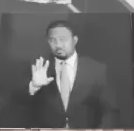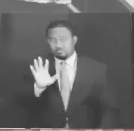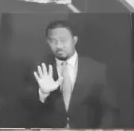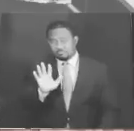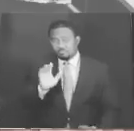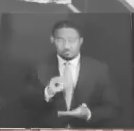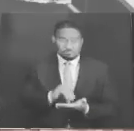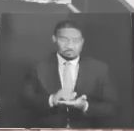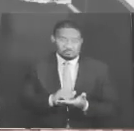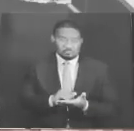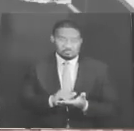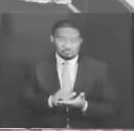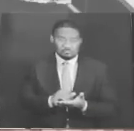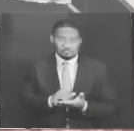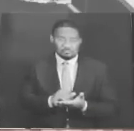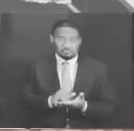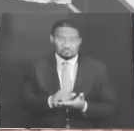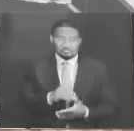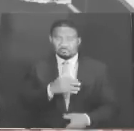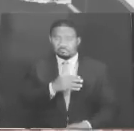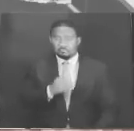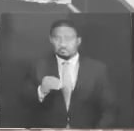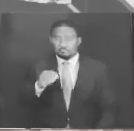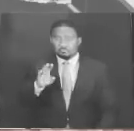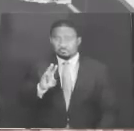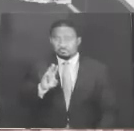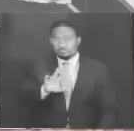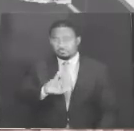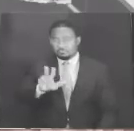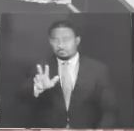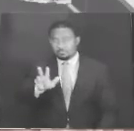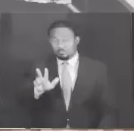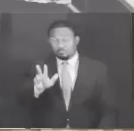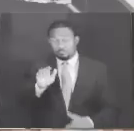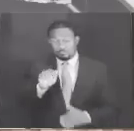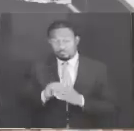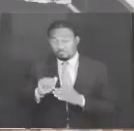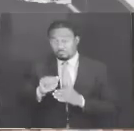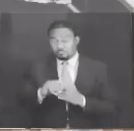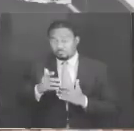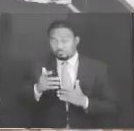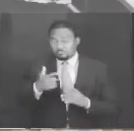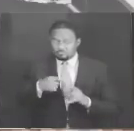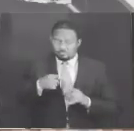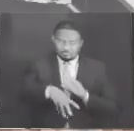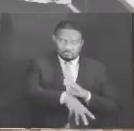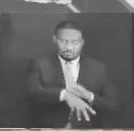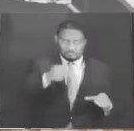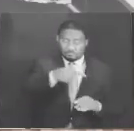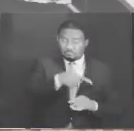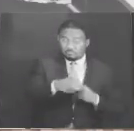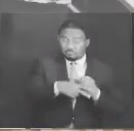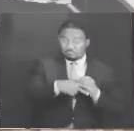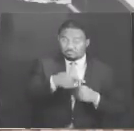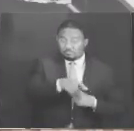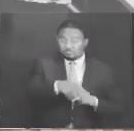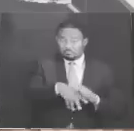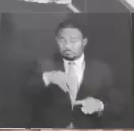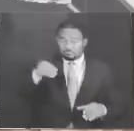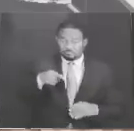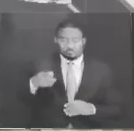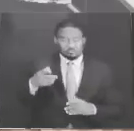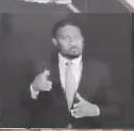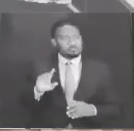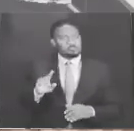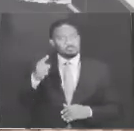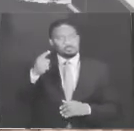965,073 Ghana cedis from the consolidated fund to the District Assembly's Common Fund, being the first